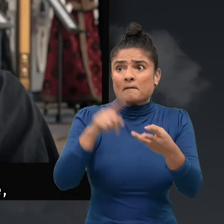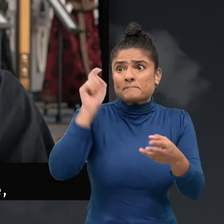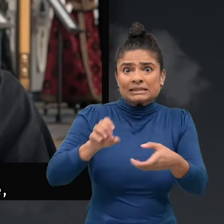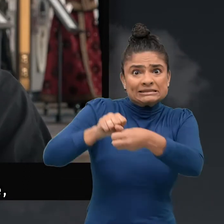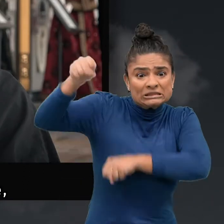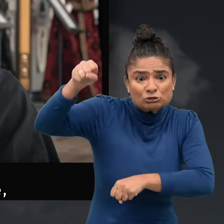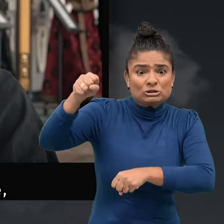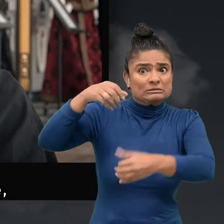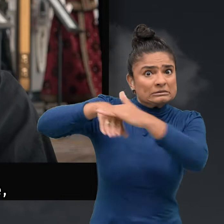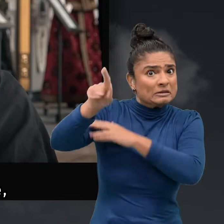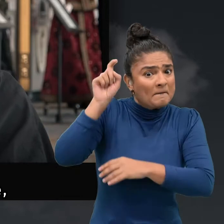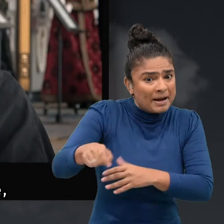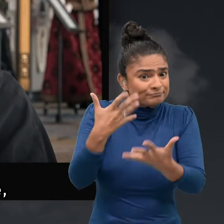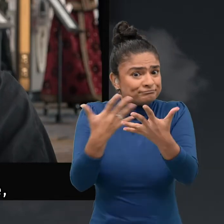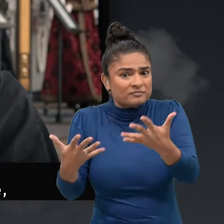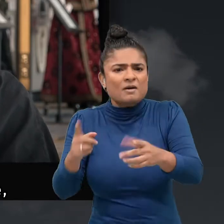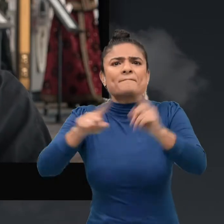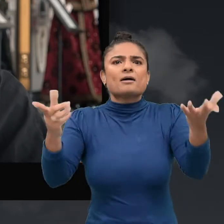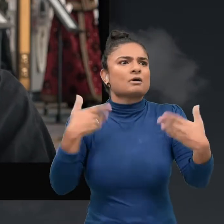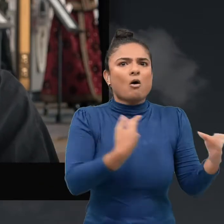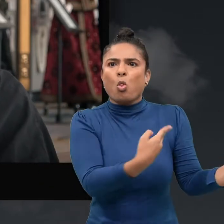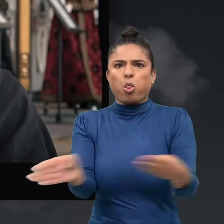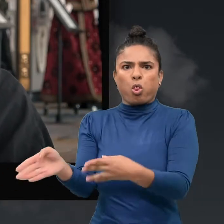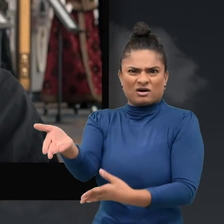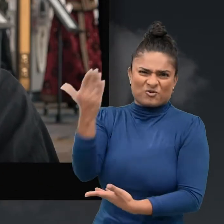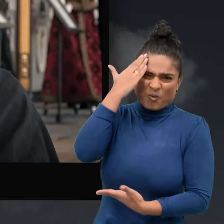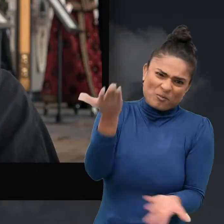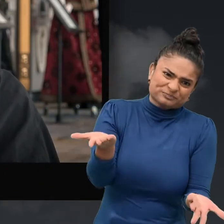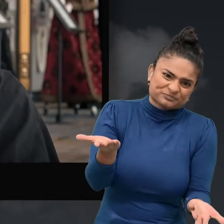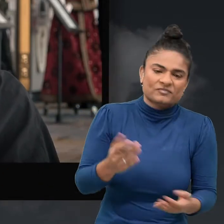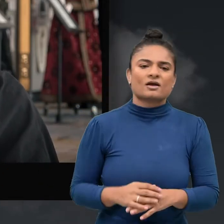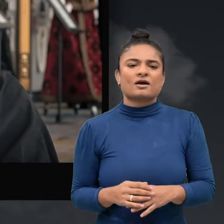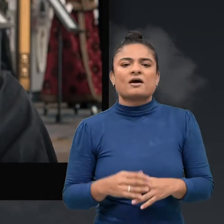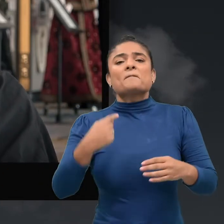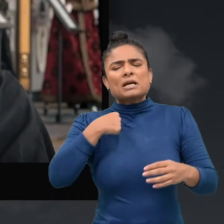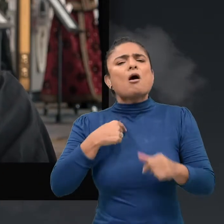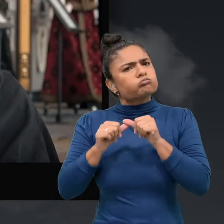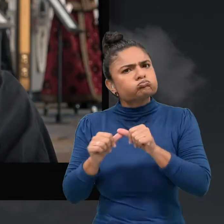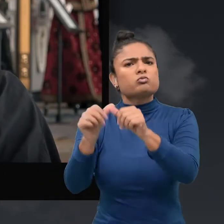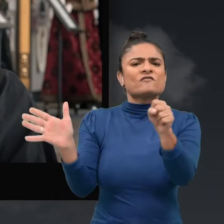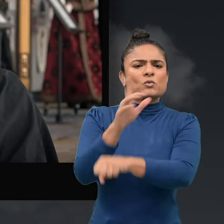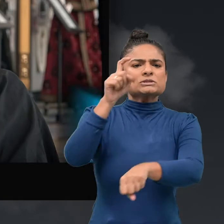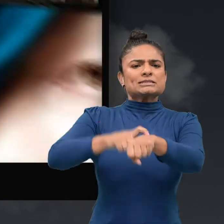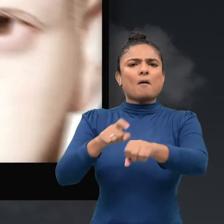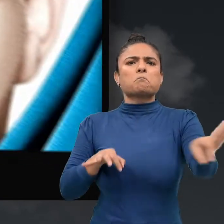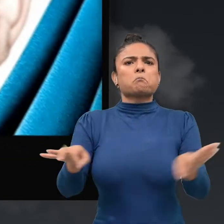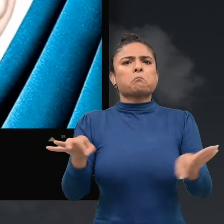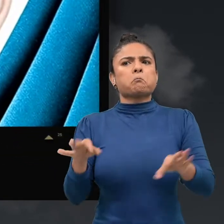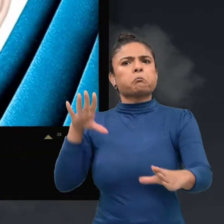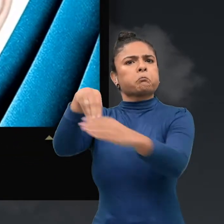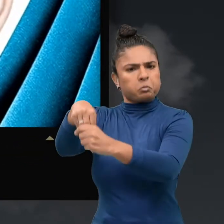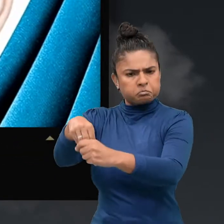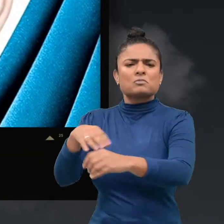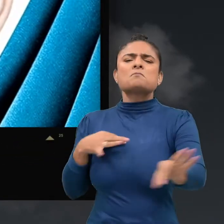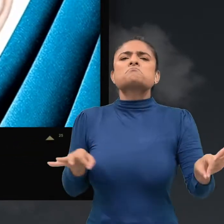to study and I went to varsity, got my degree, and then instead of, you know, getting into like continuing with my profession, I